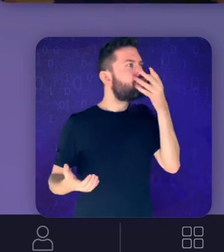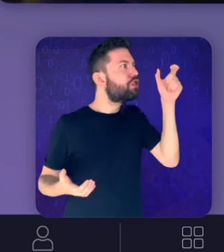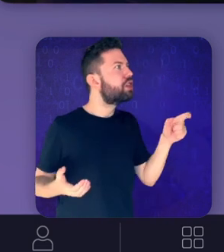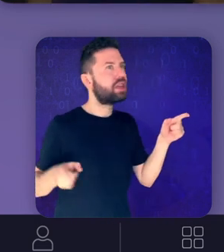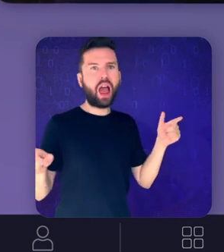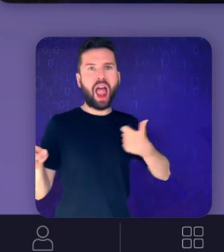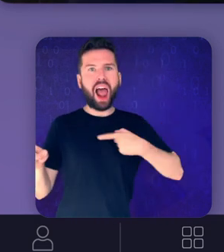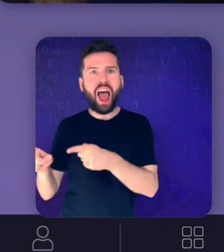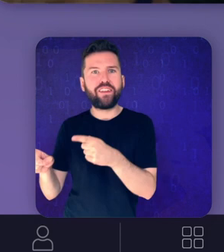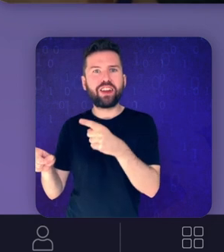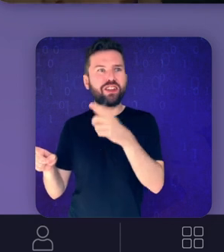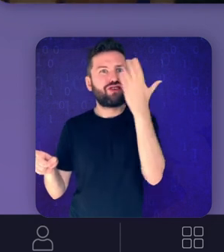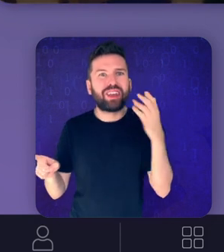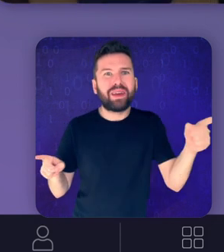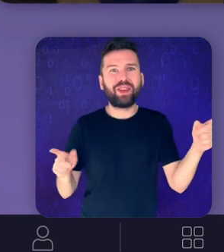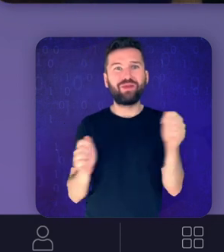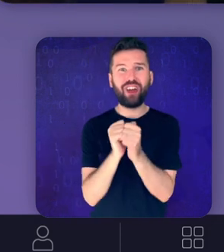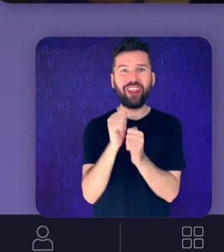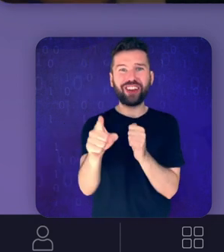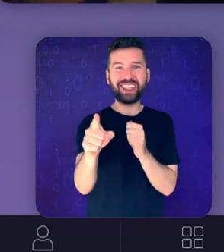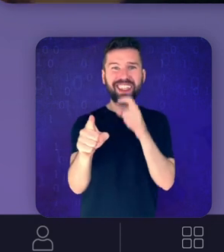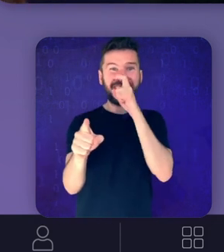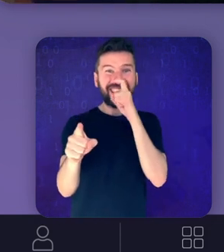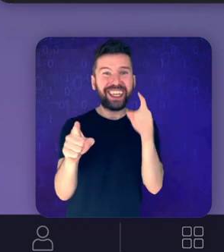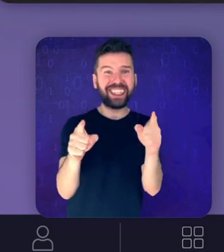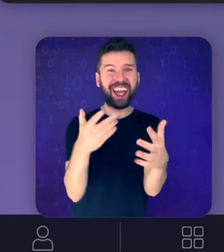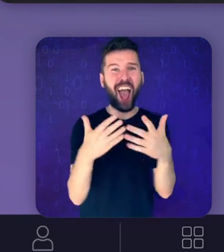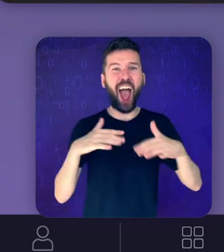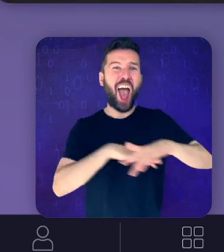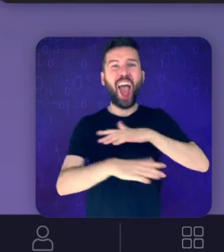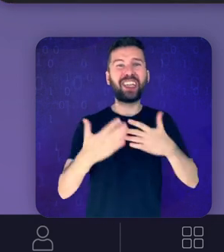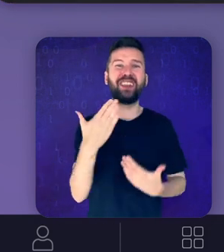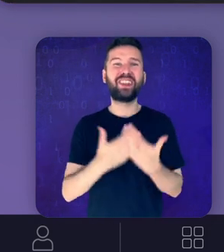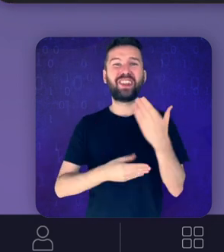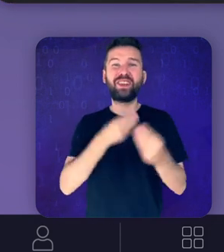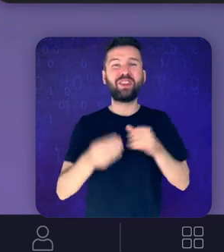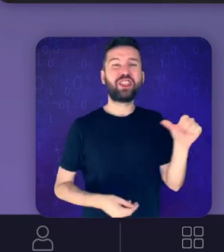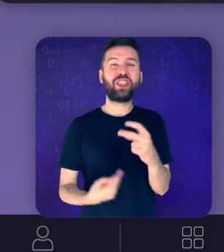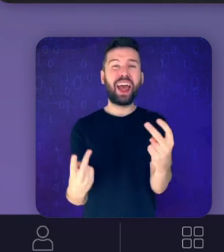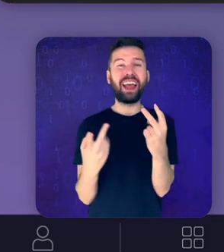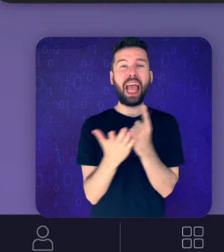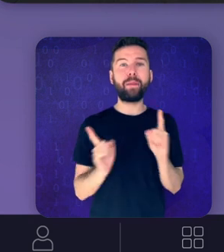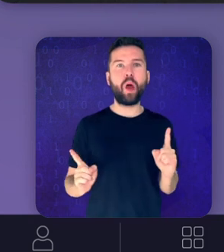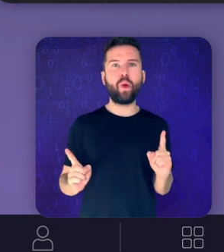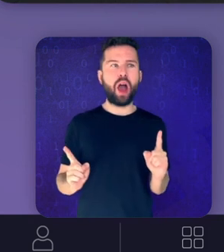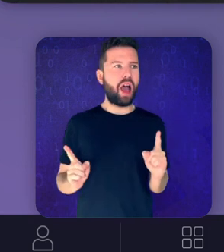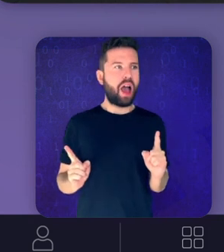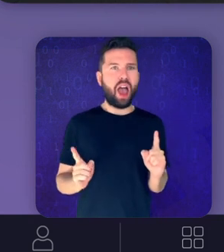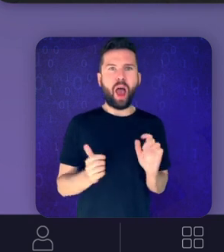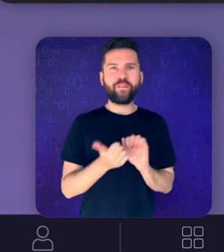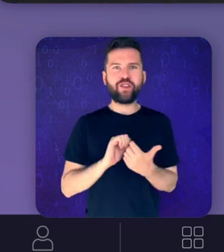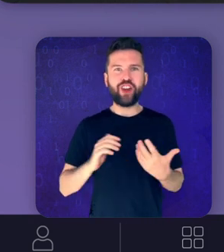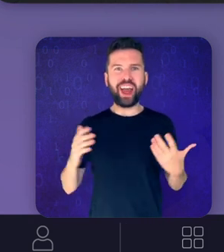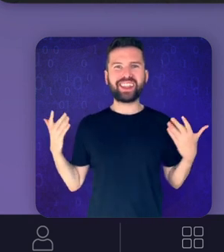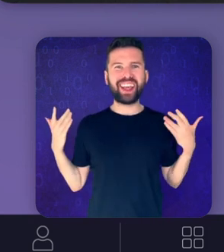stranger, lover, dreamer, brother, sister, other. Listen to this brand new